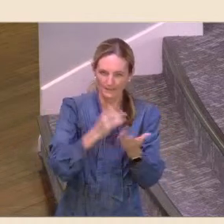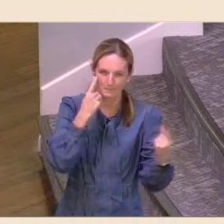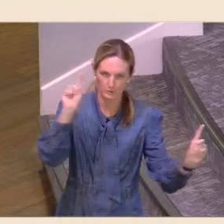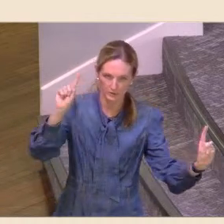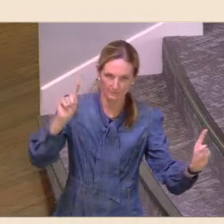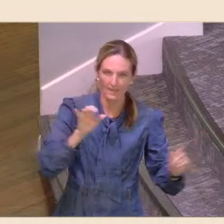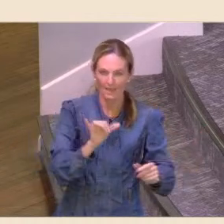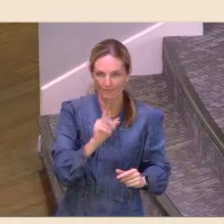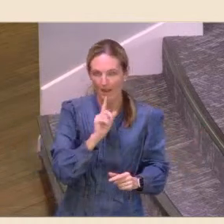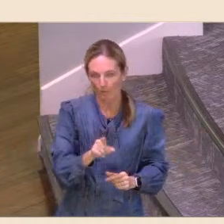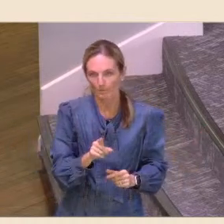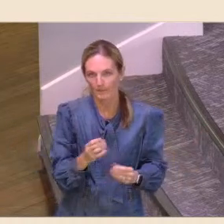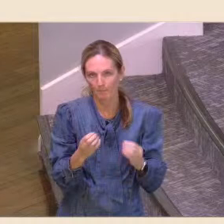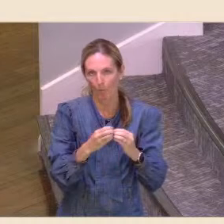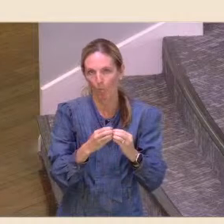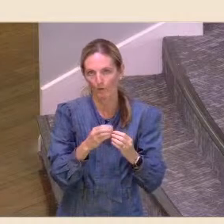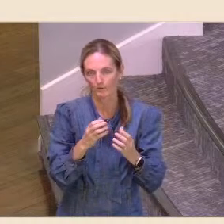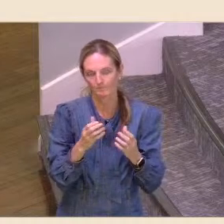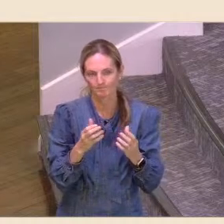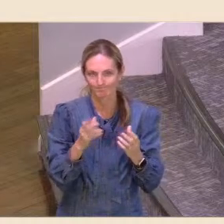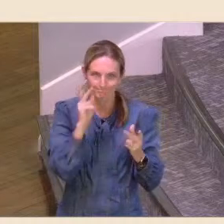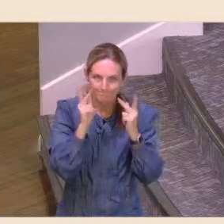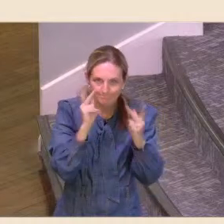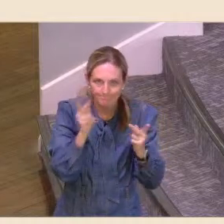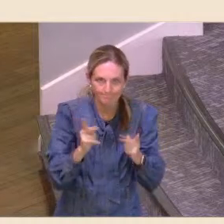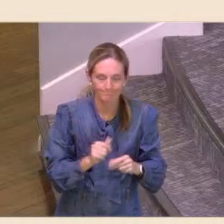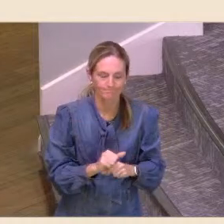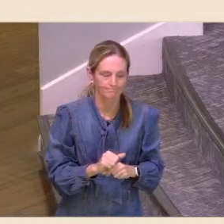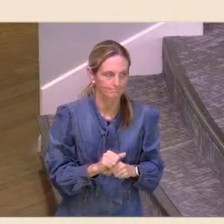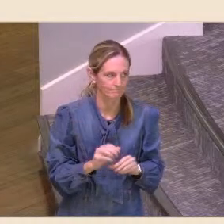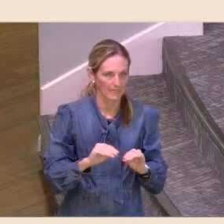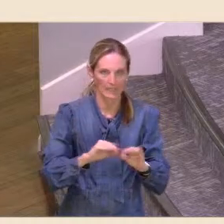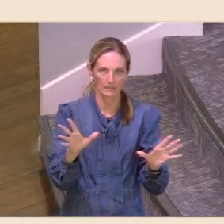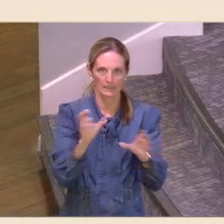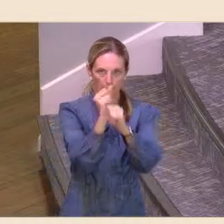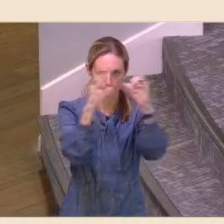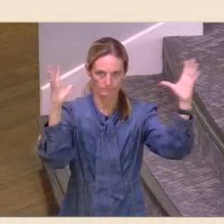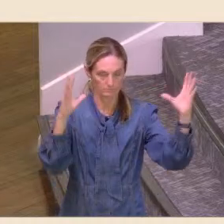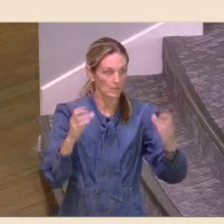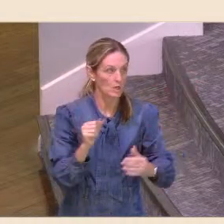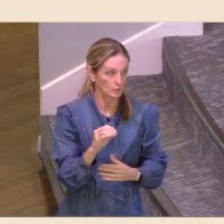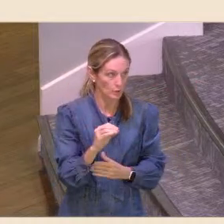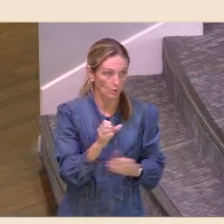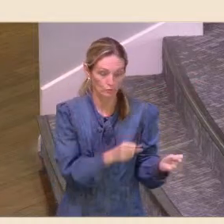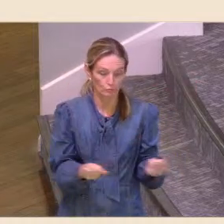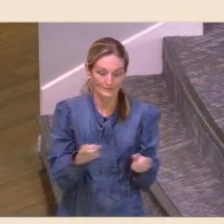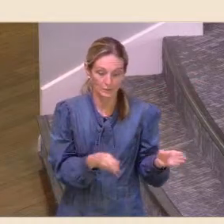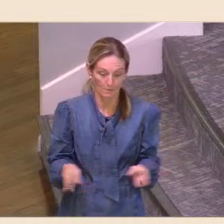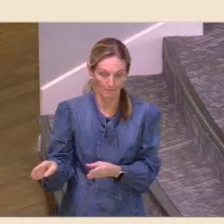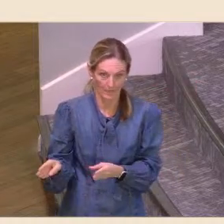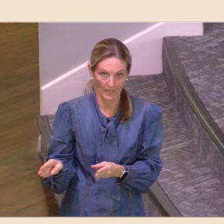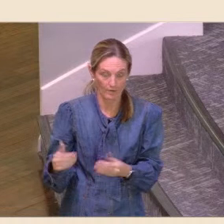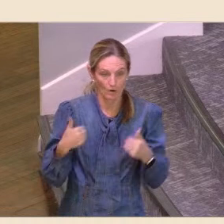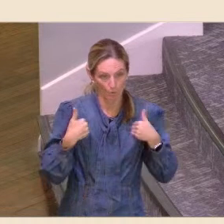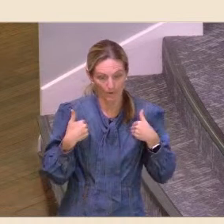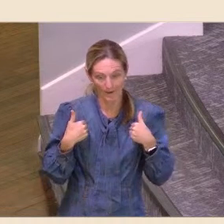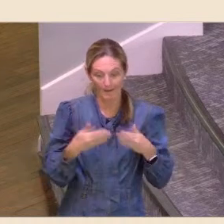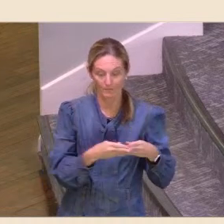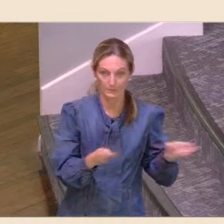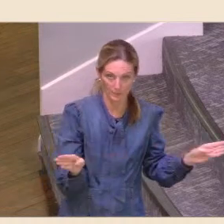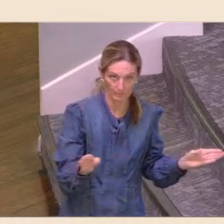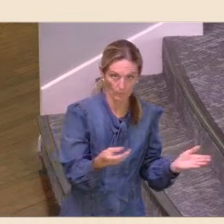very applicable visual. So for our strategic plan, not only do we have our general